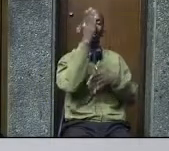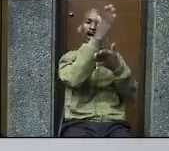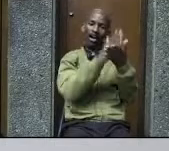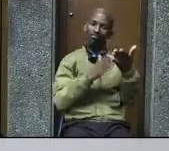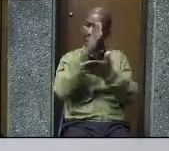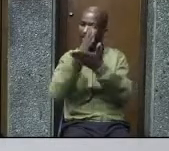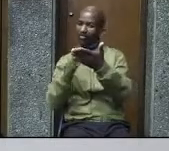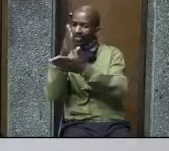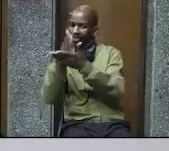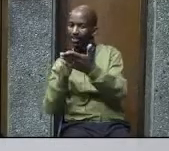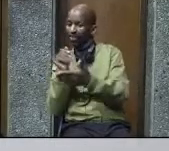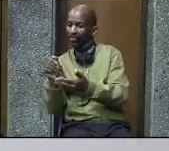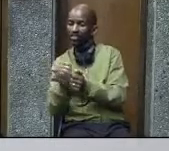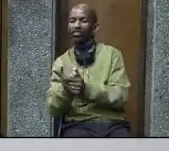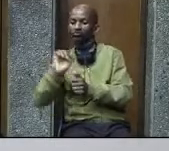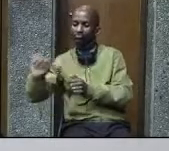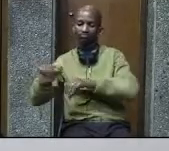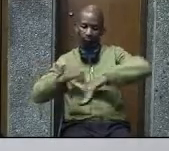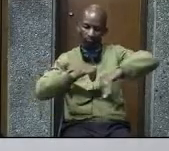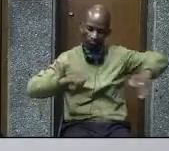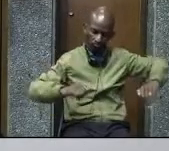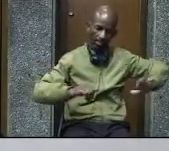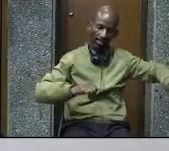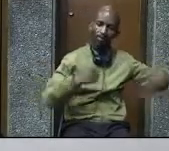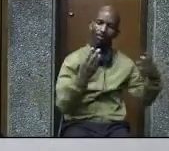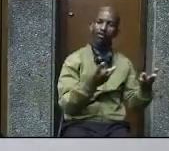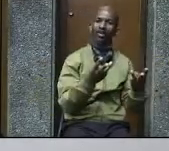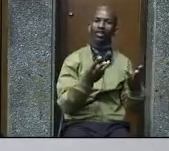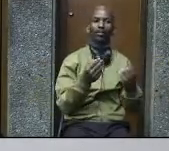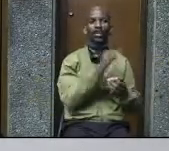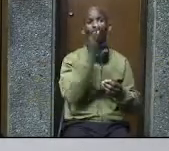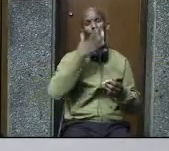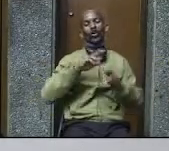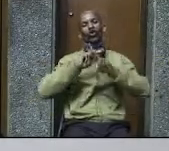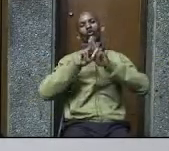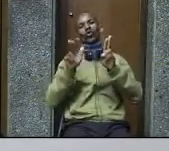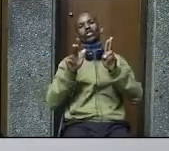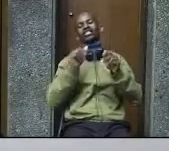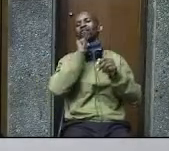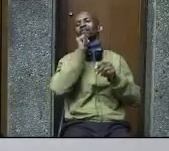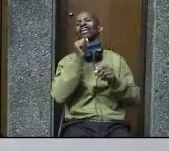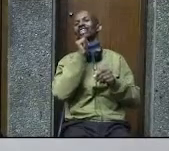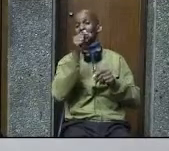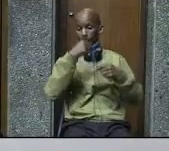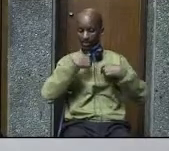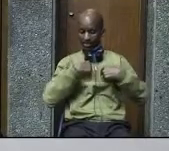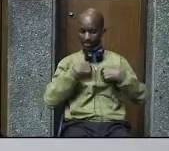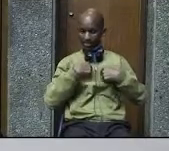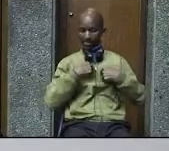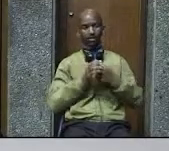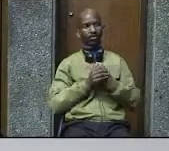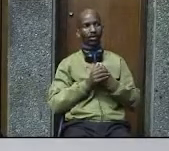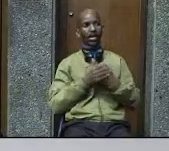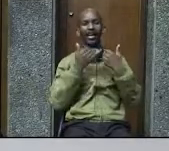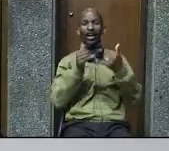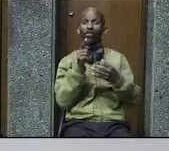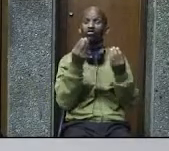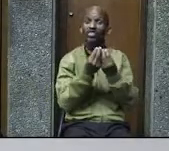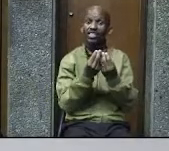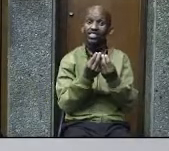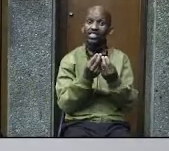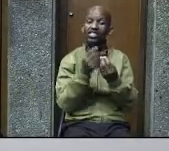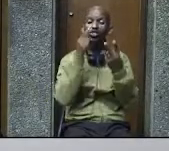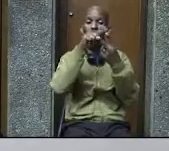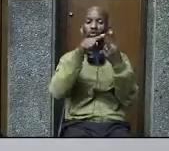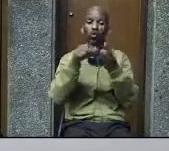cut. PCA Celia, however, whether you like it or not, it doesn't matter to us. So this thing is two way.